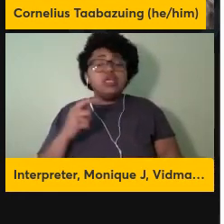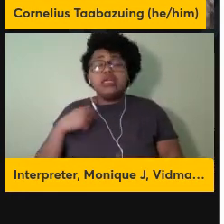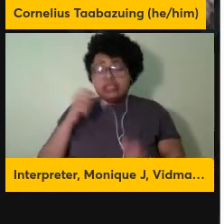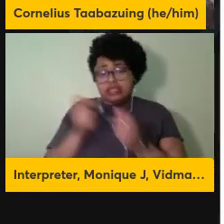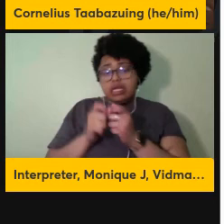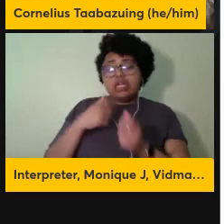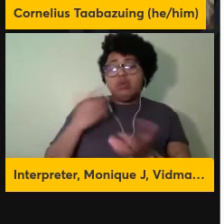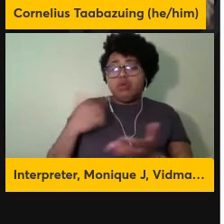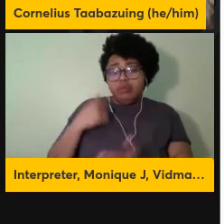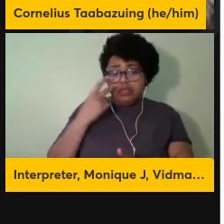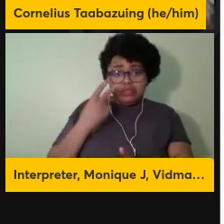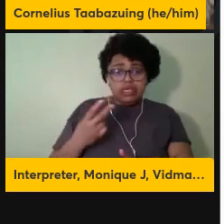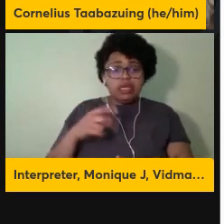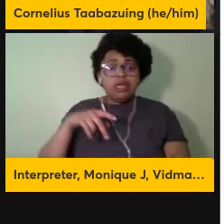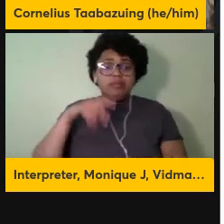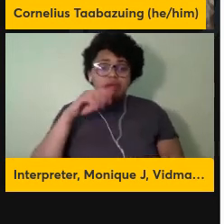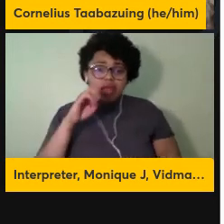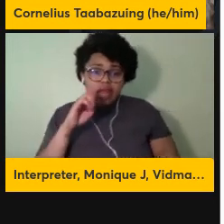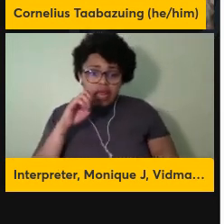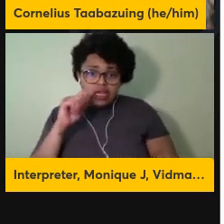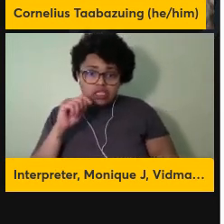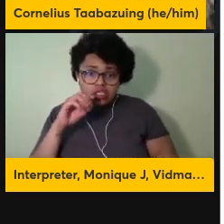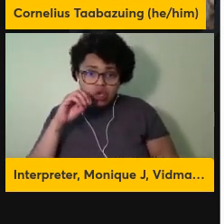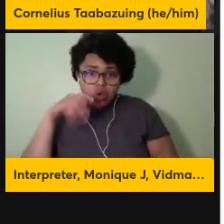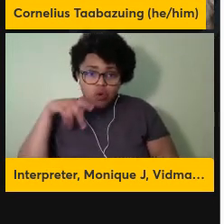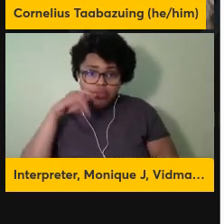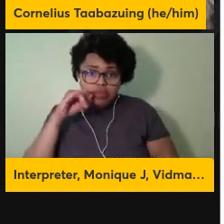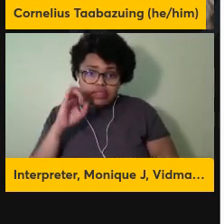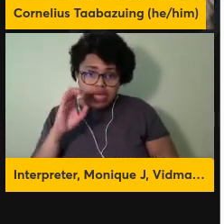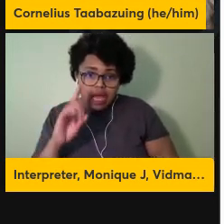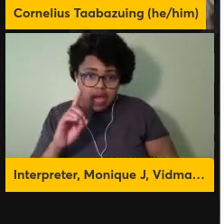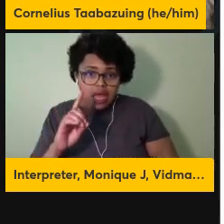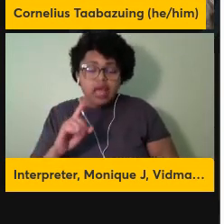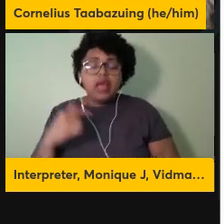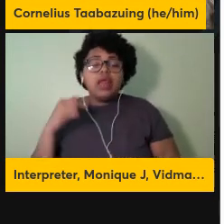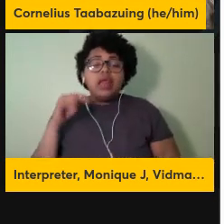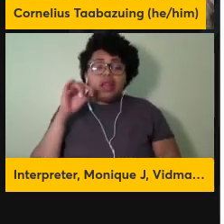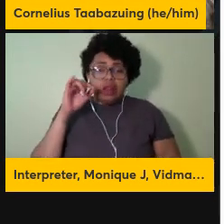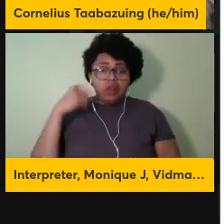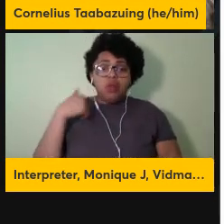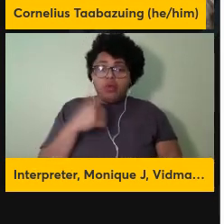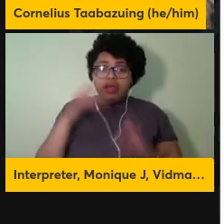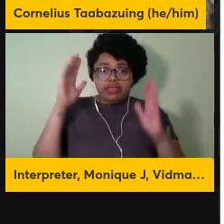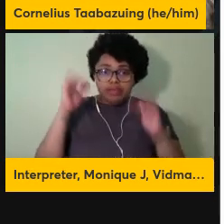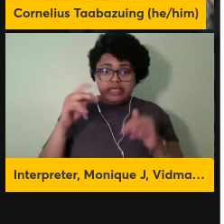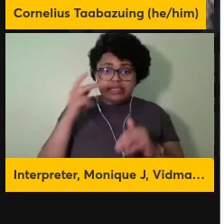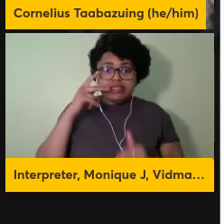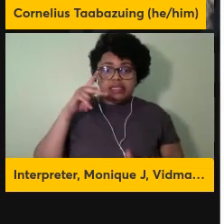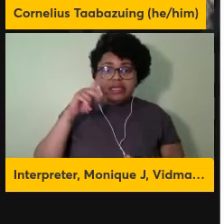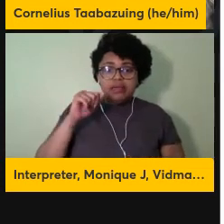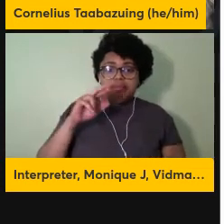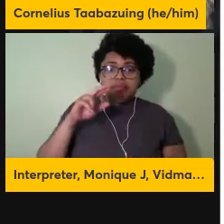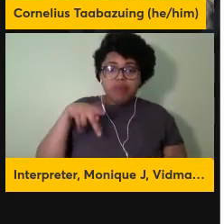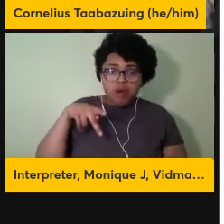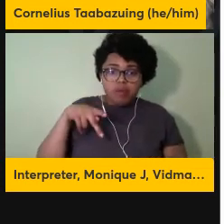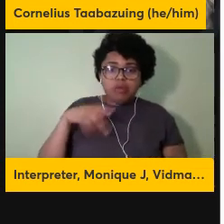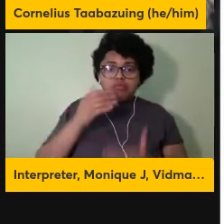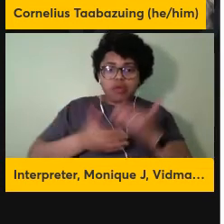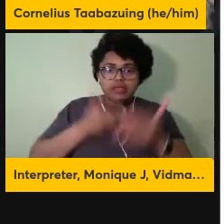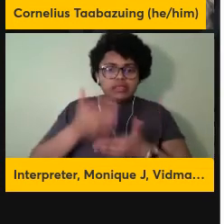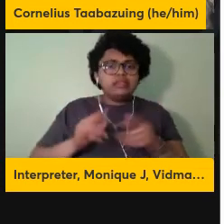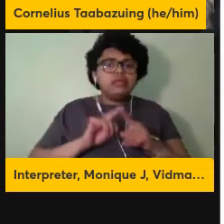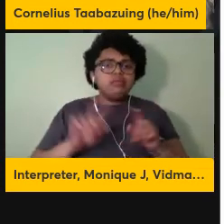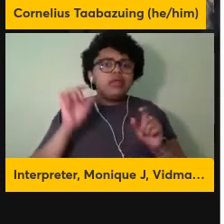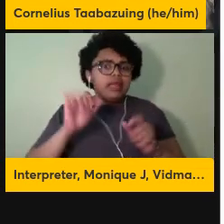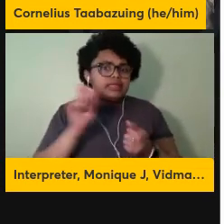etoposide, which is our apoptosis-inducing agent, we expect to see PARP processing, and that's exactly what we see. But interestingly,